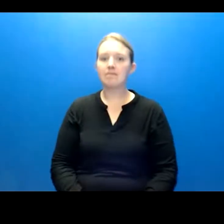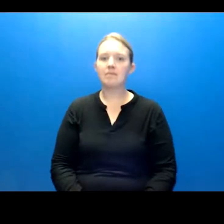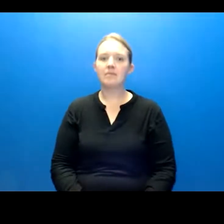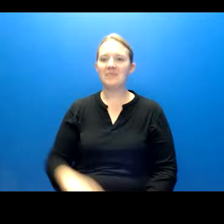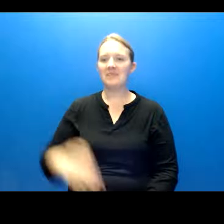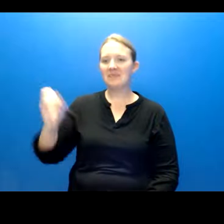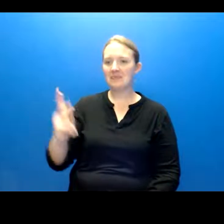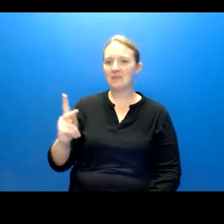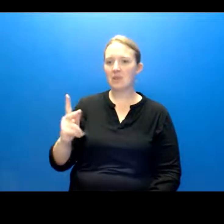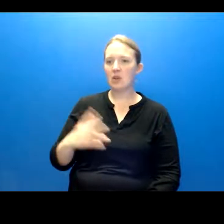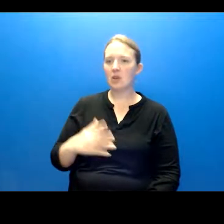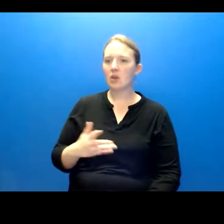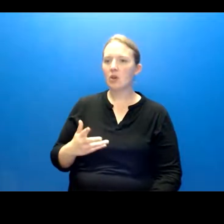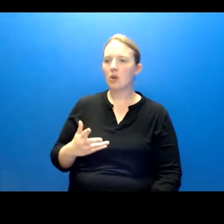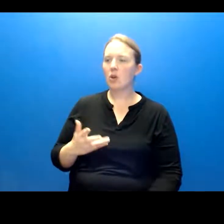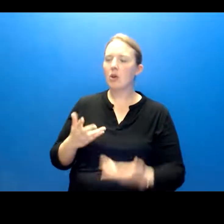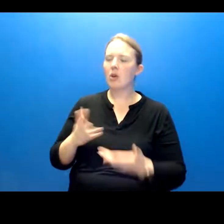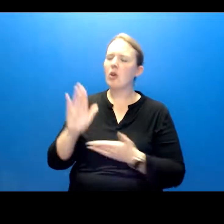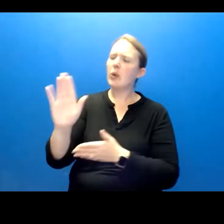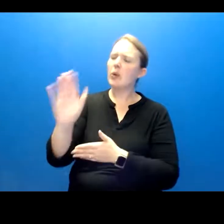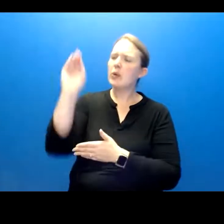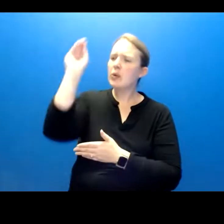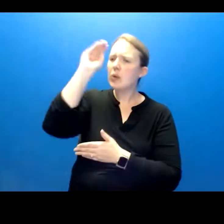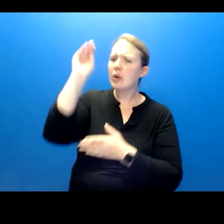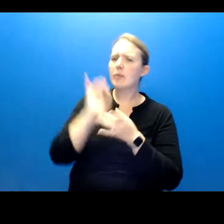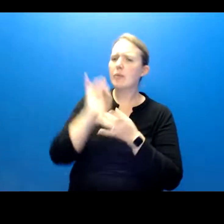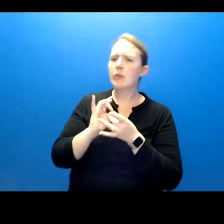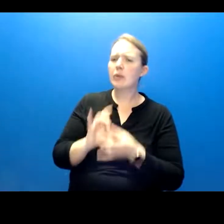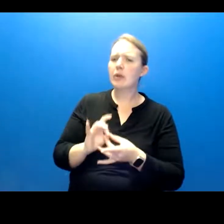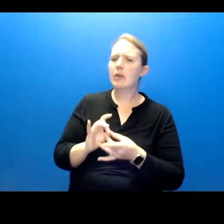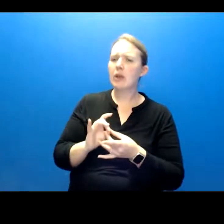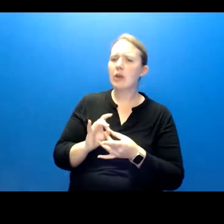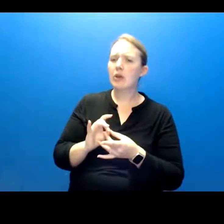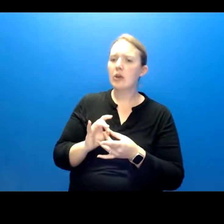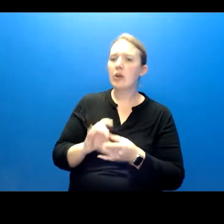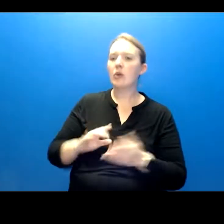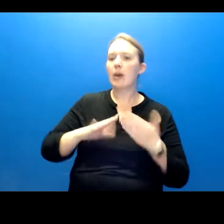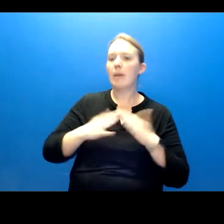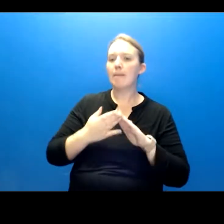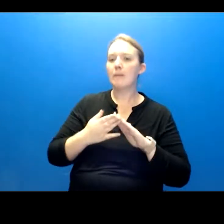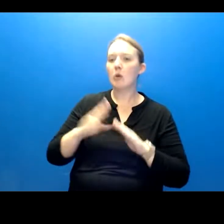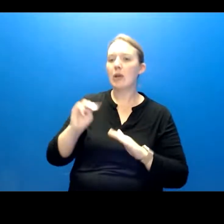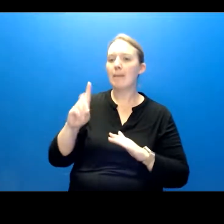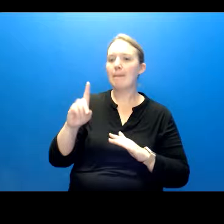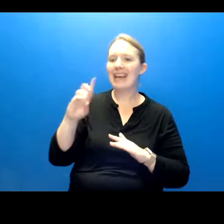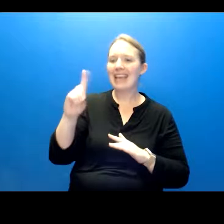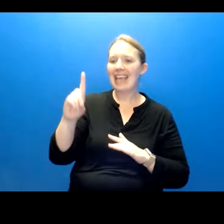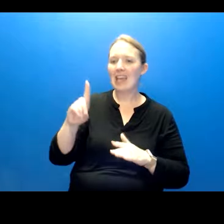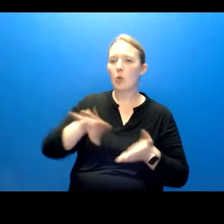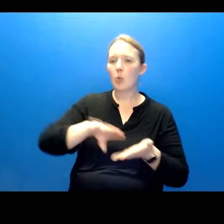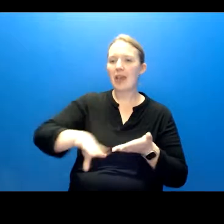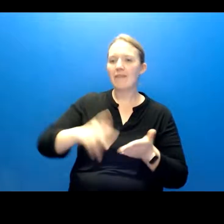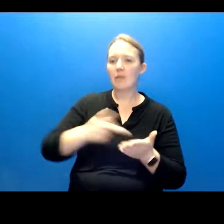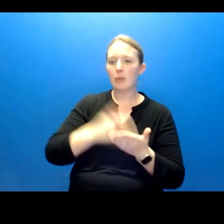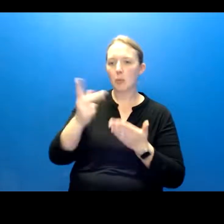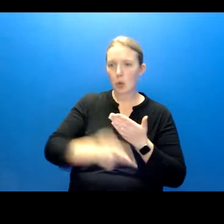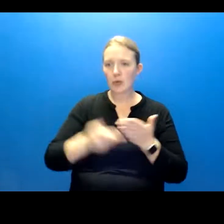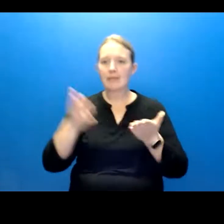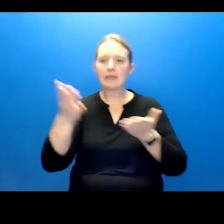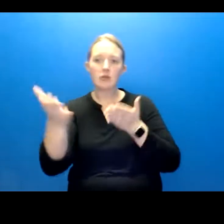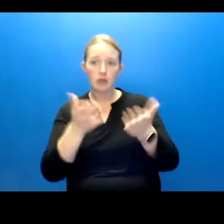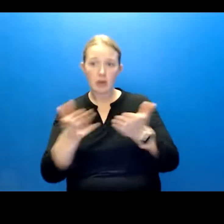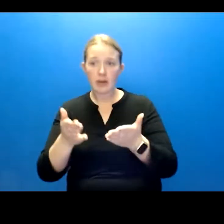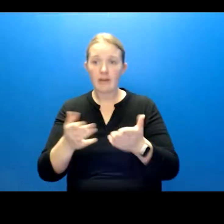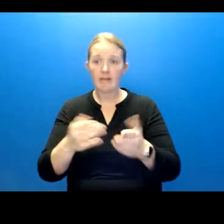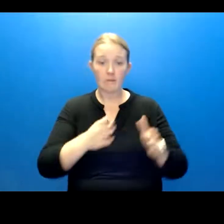Okay. What is your opinion of community Medicaid waiver programs / services for individuals and